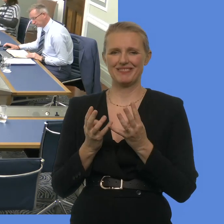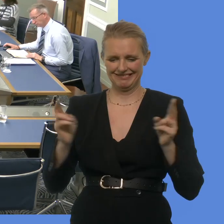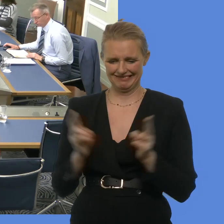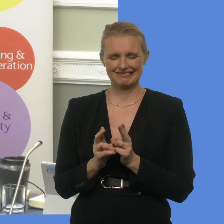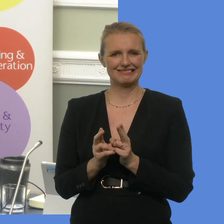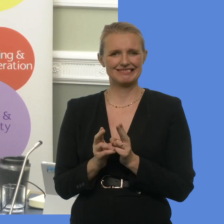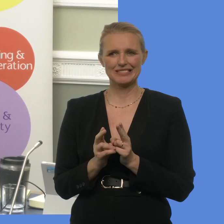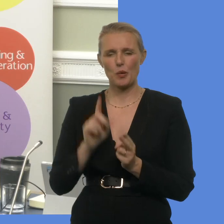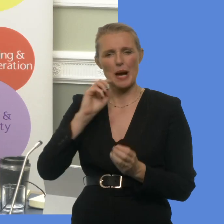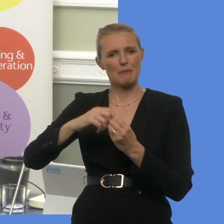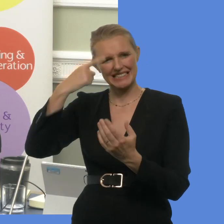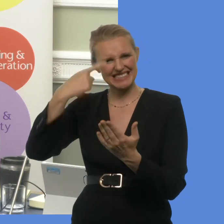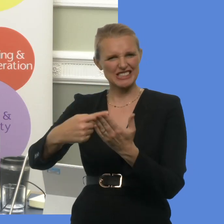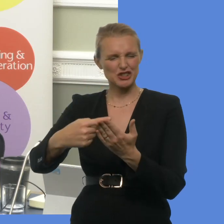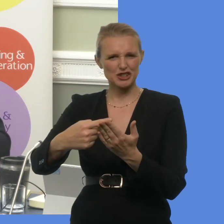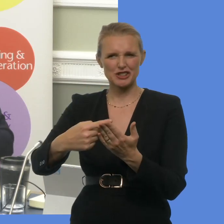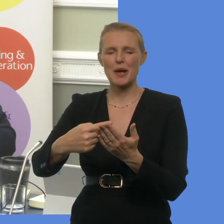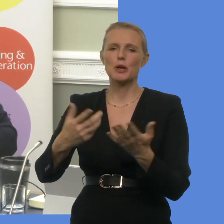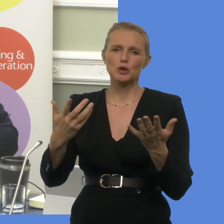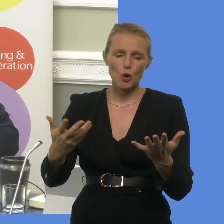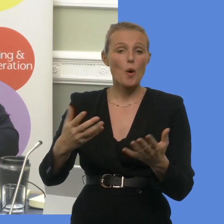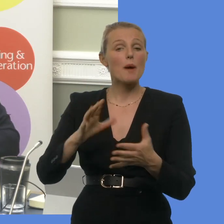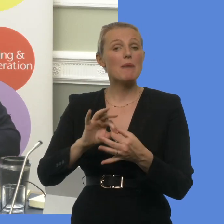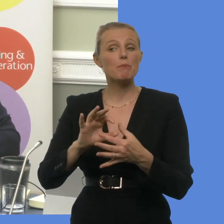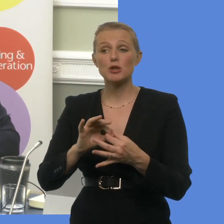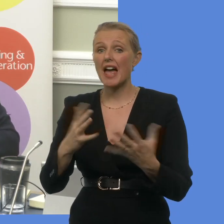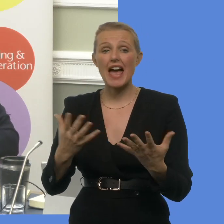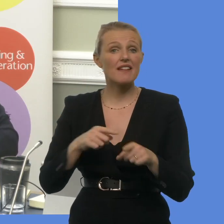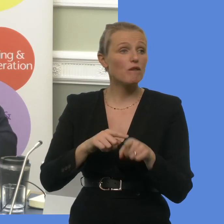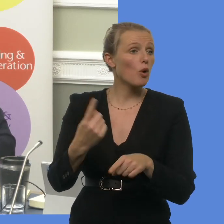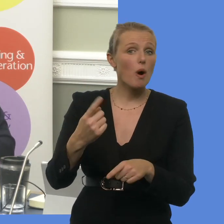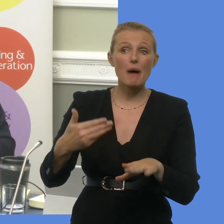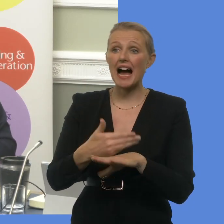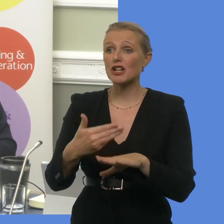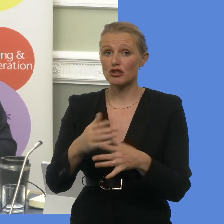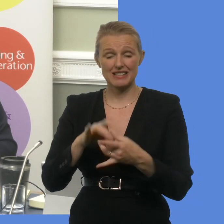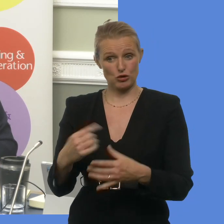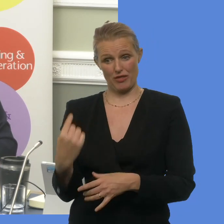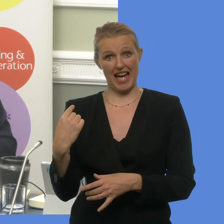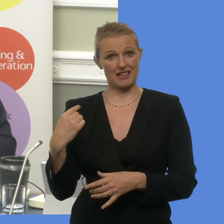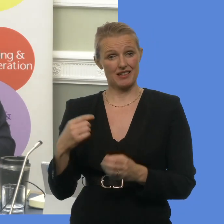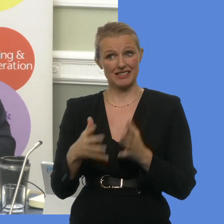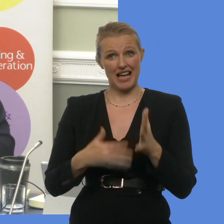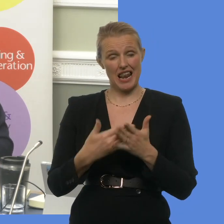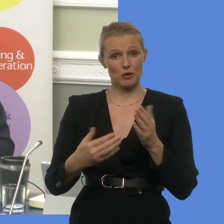we're very close to the end of our meeting in any case. So members, any follow-up actions then on that one?